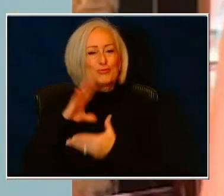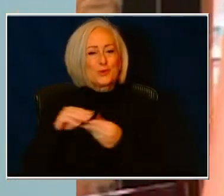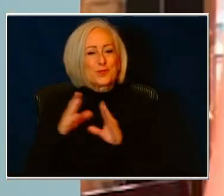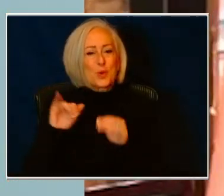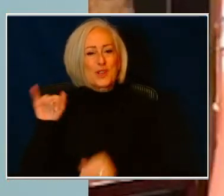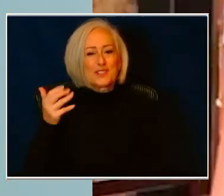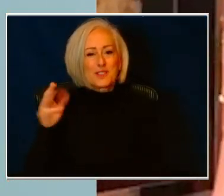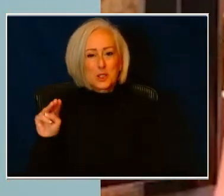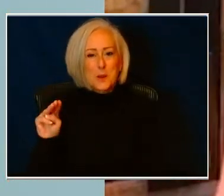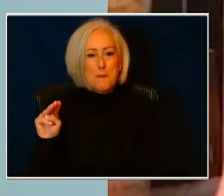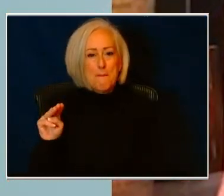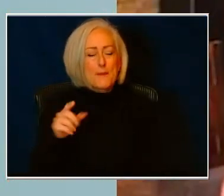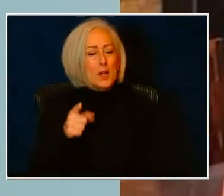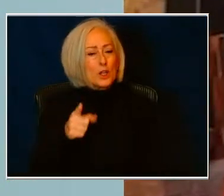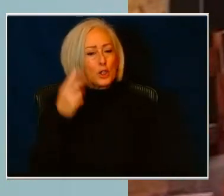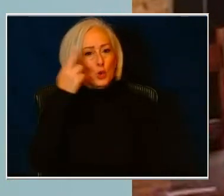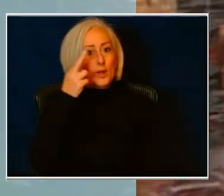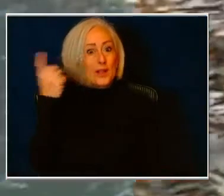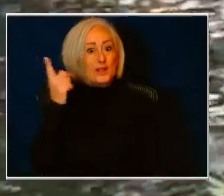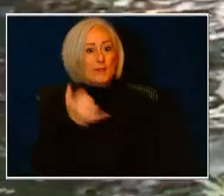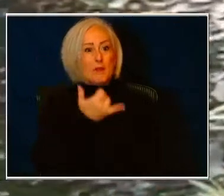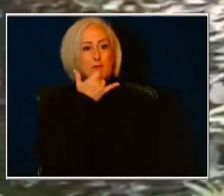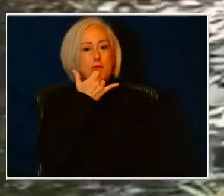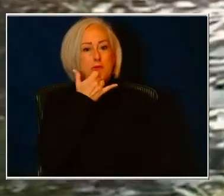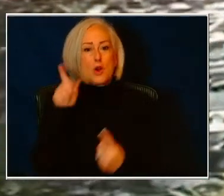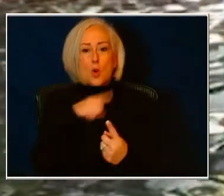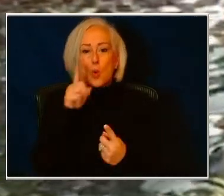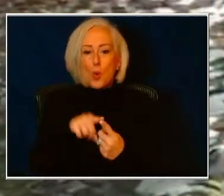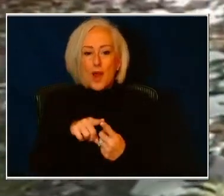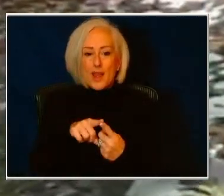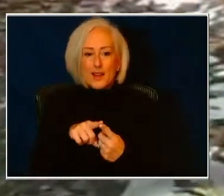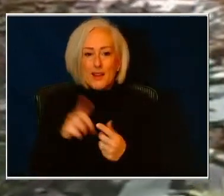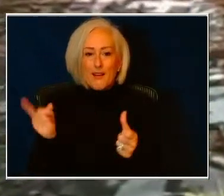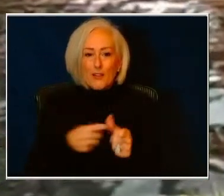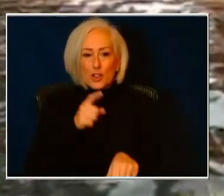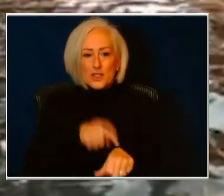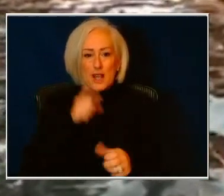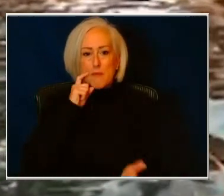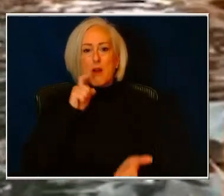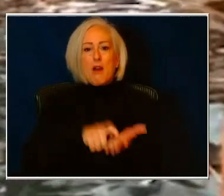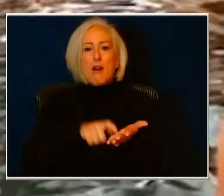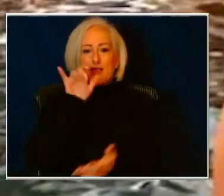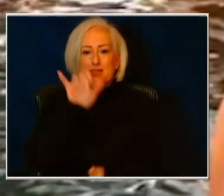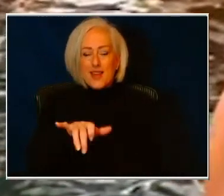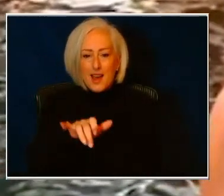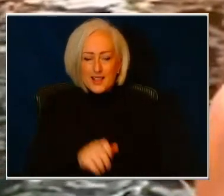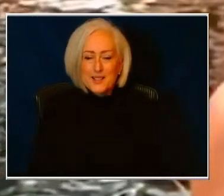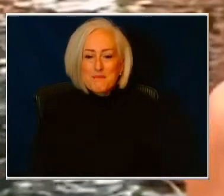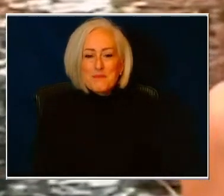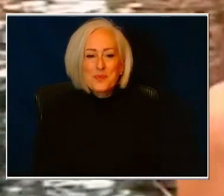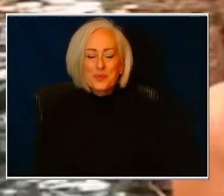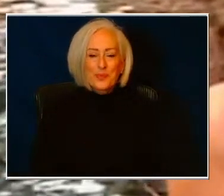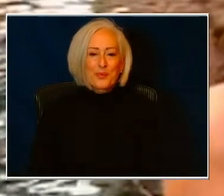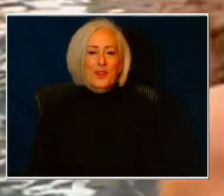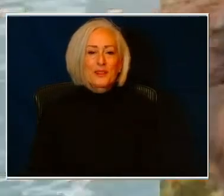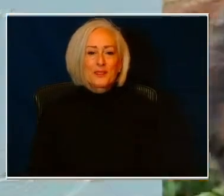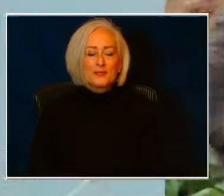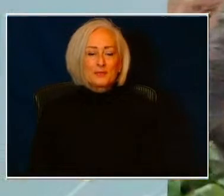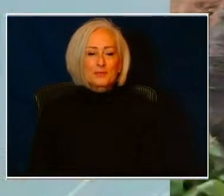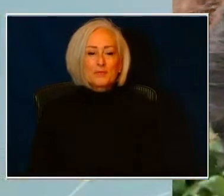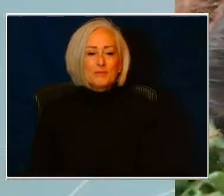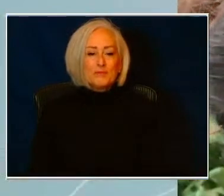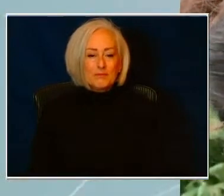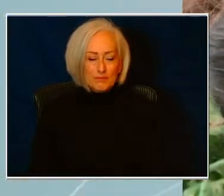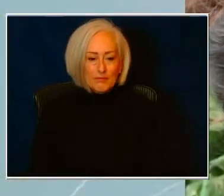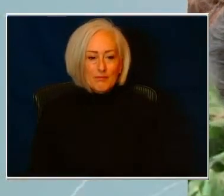was something wrong? When was that first hint this may be coming after Dad? He